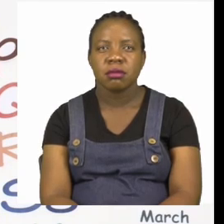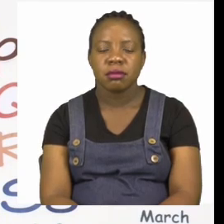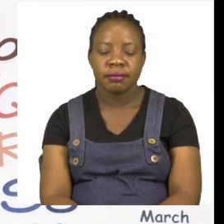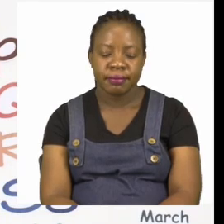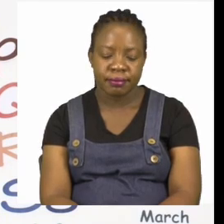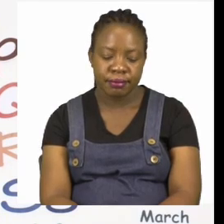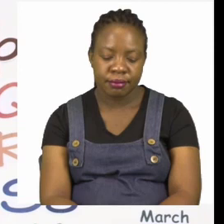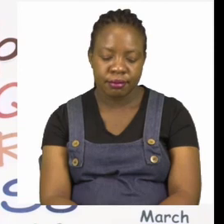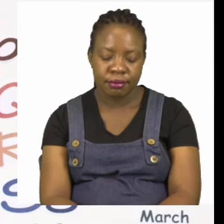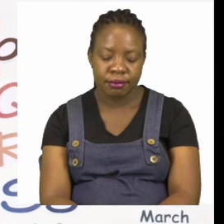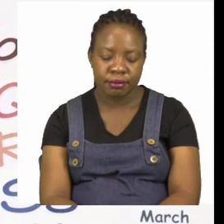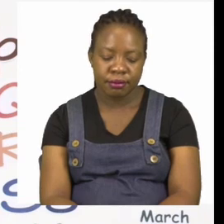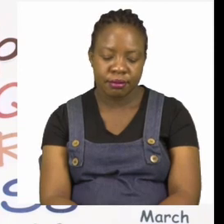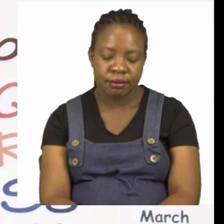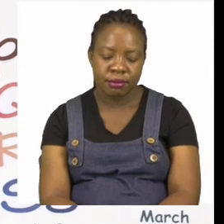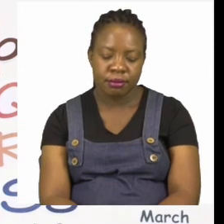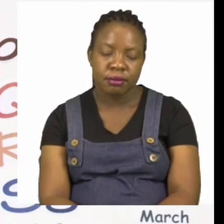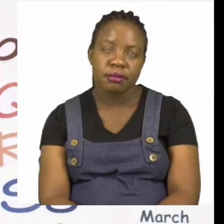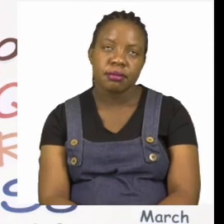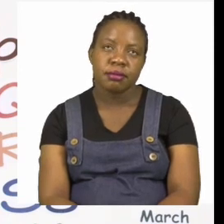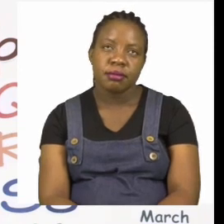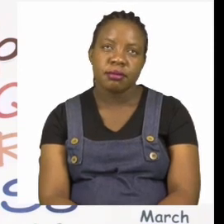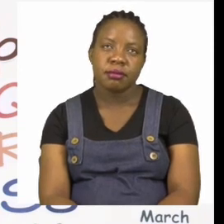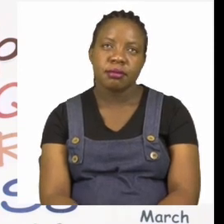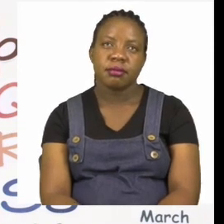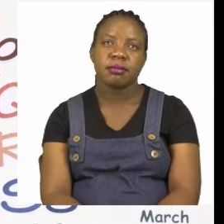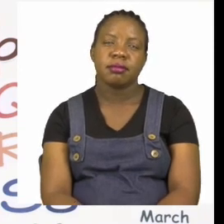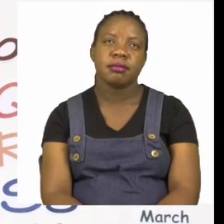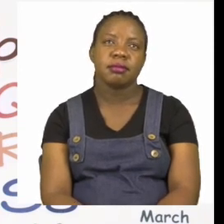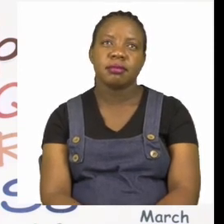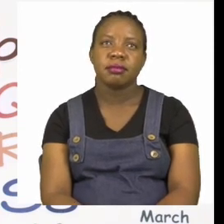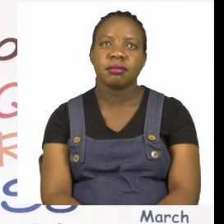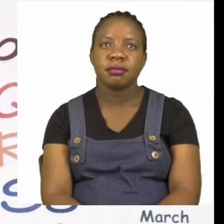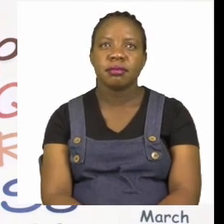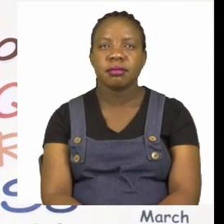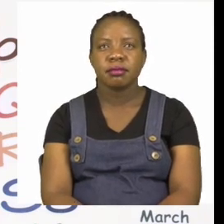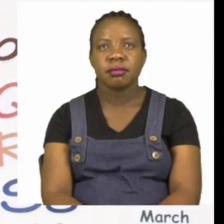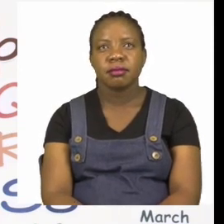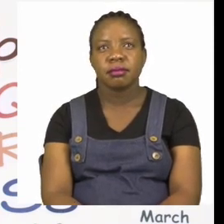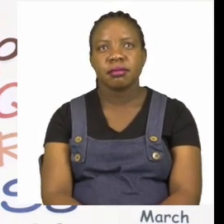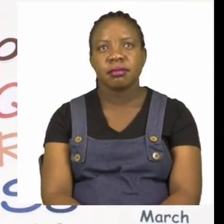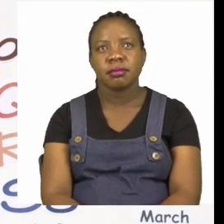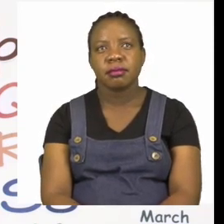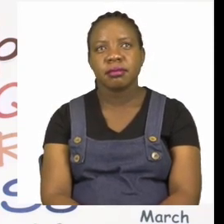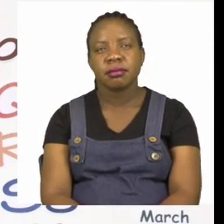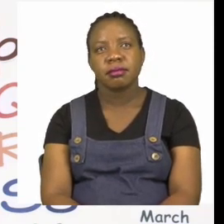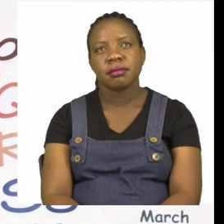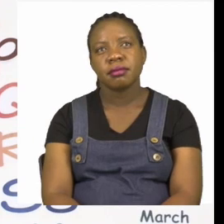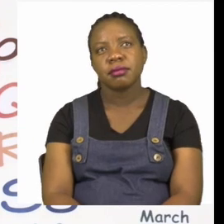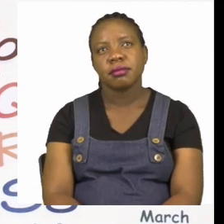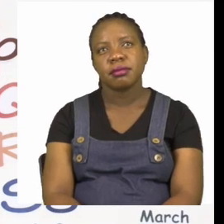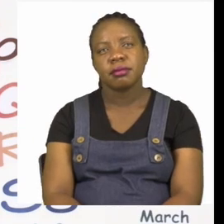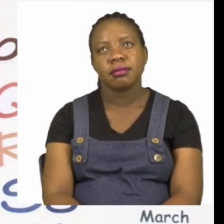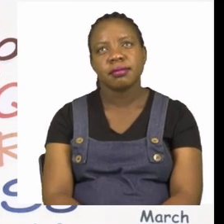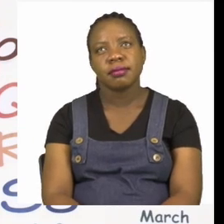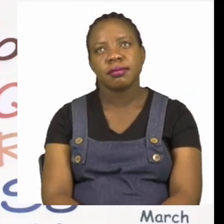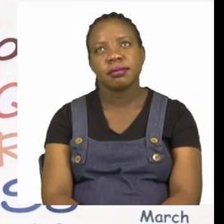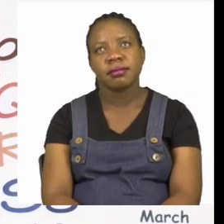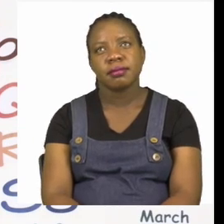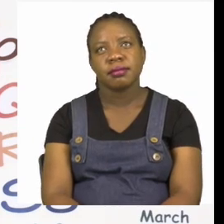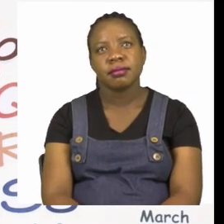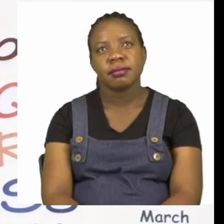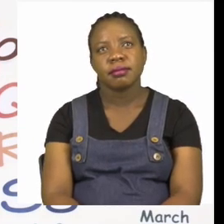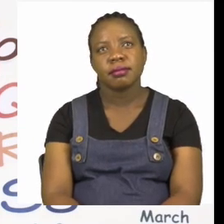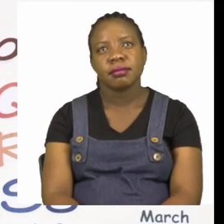at, bat. Well done. Let's move on to number 2. Number 2, for the last one, has